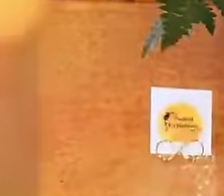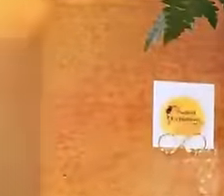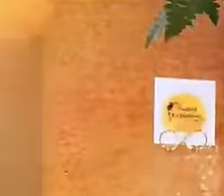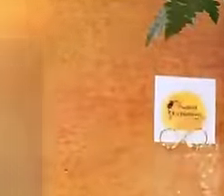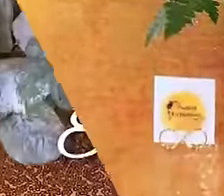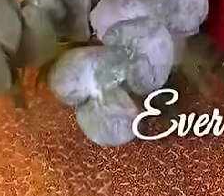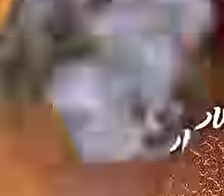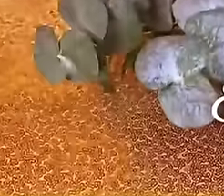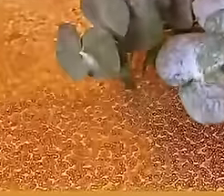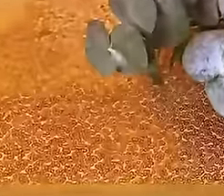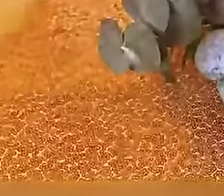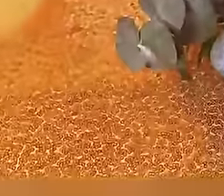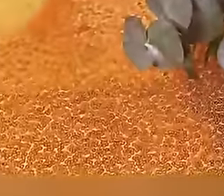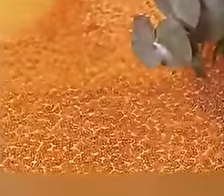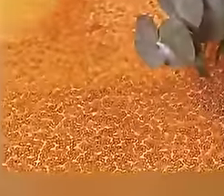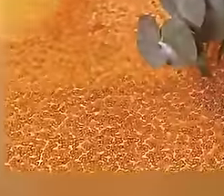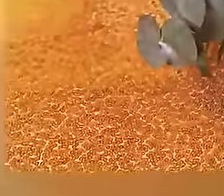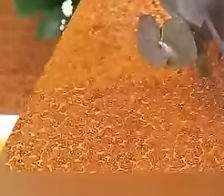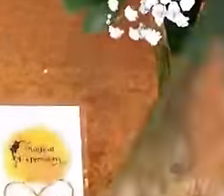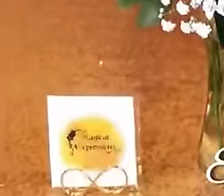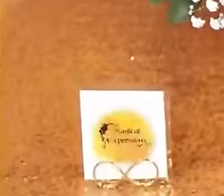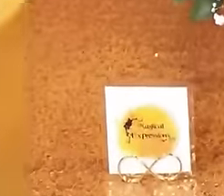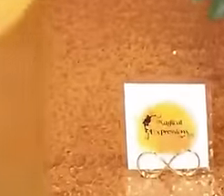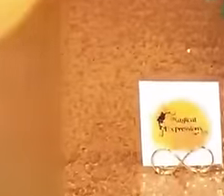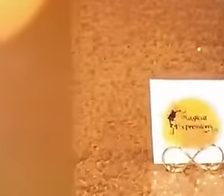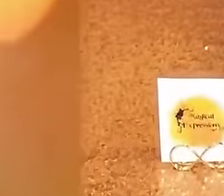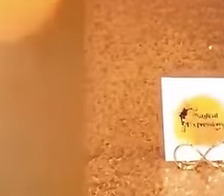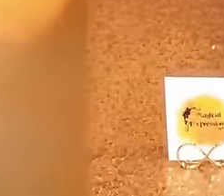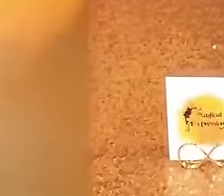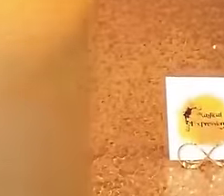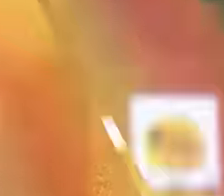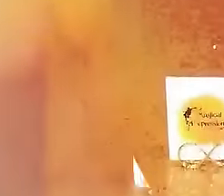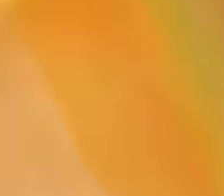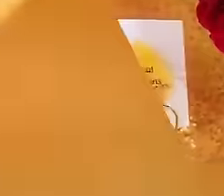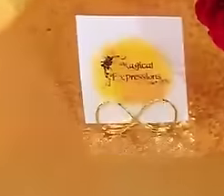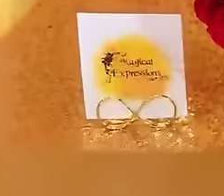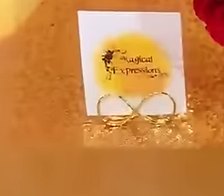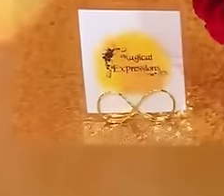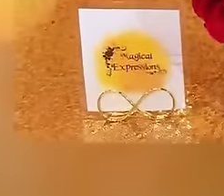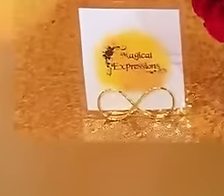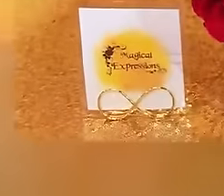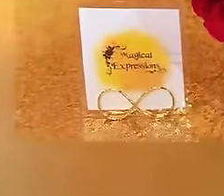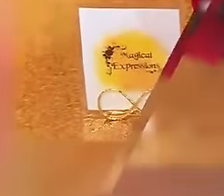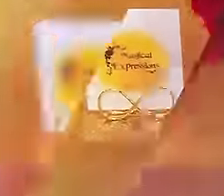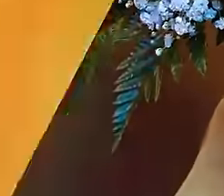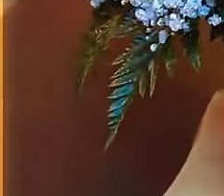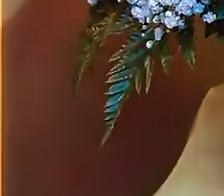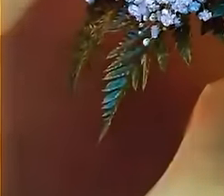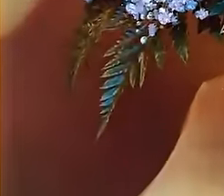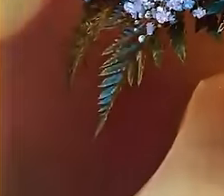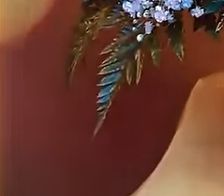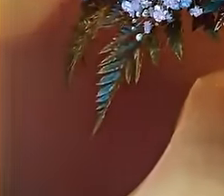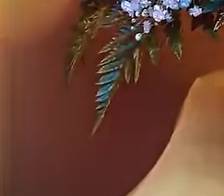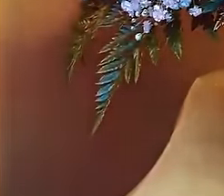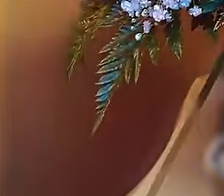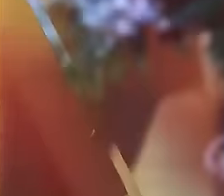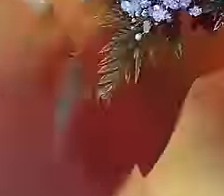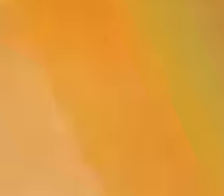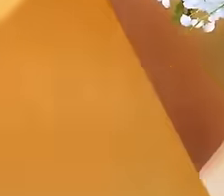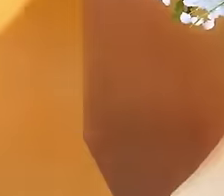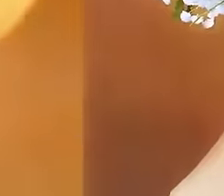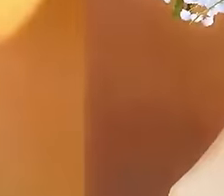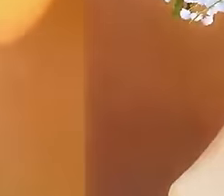the most affordable prices. We're celebrating Valentine's Day. For exclusive offers, call us at 701-6488 or visit our website to